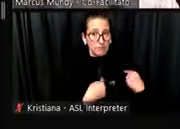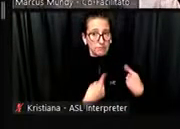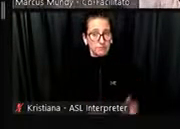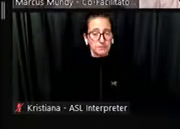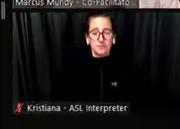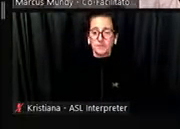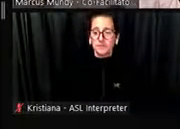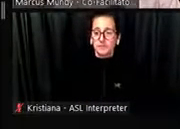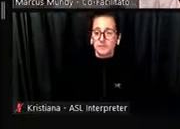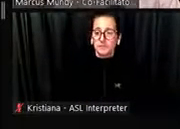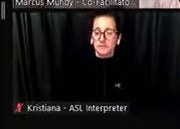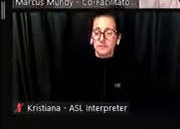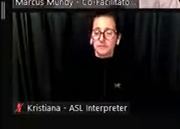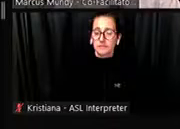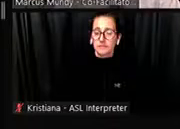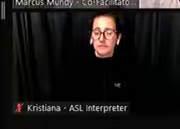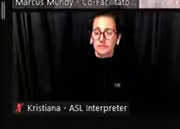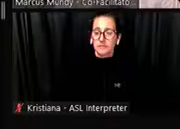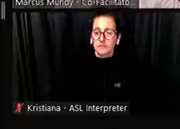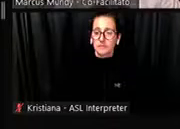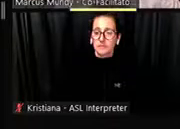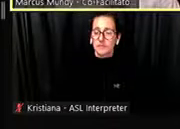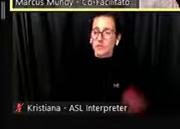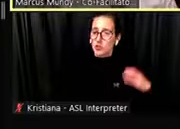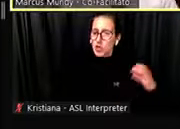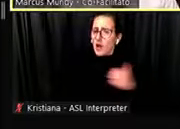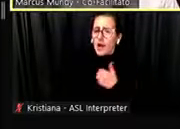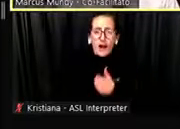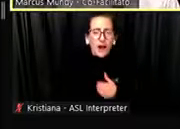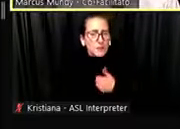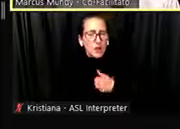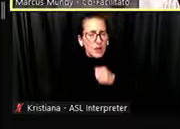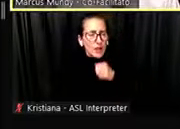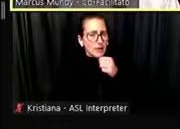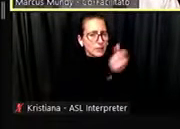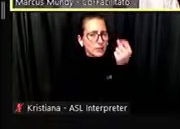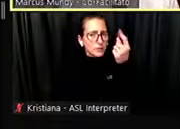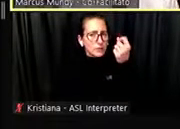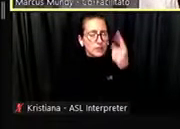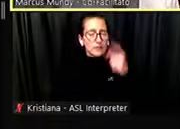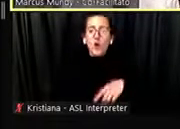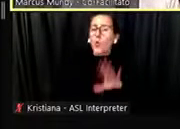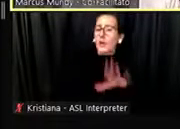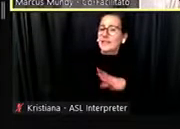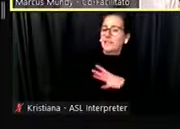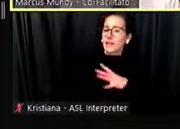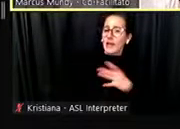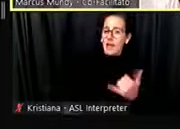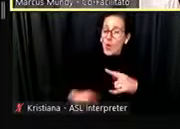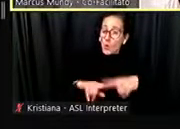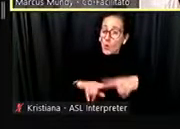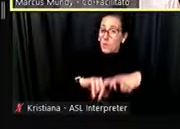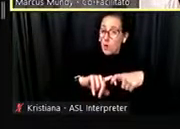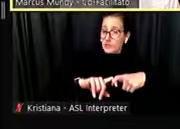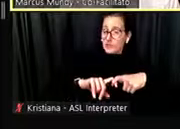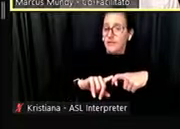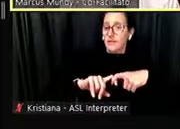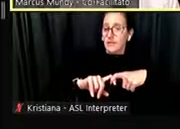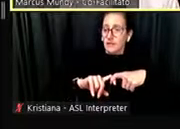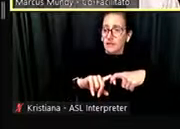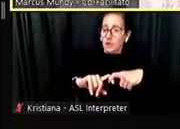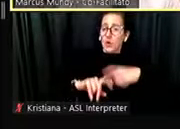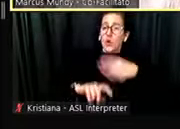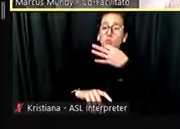I'm sorry, I didn't quite follow that. No, that's okay. We're at a pause now. We're about to hear from the